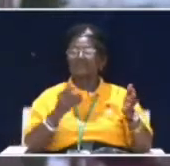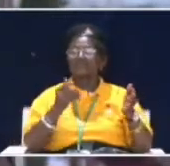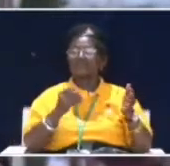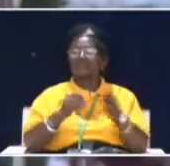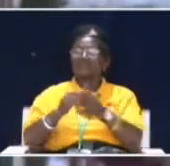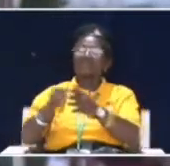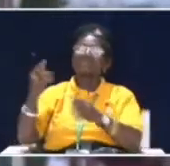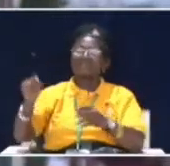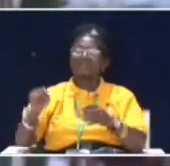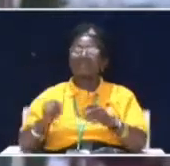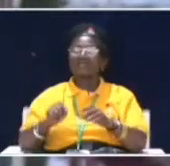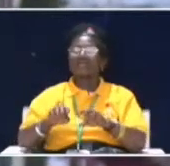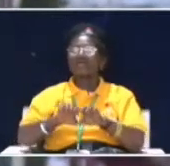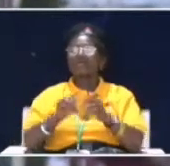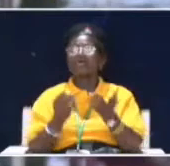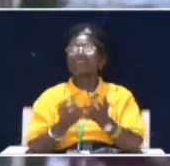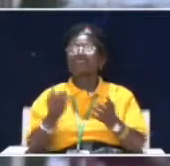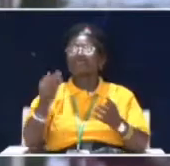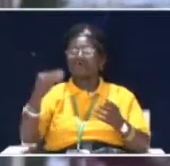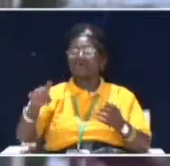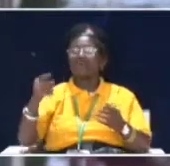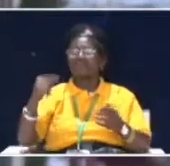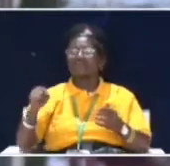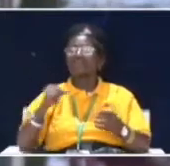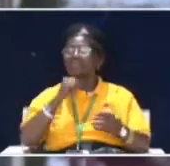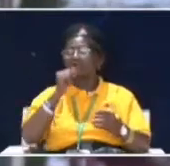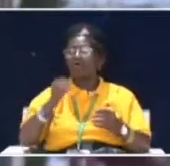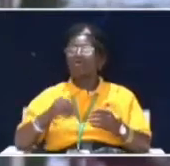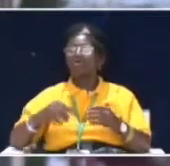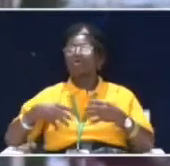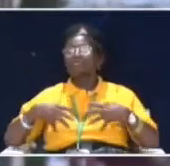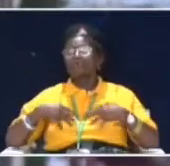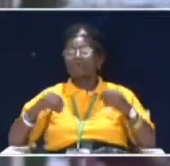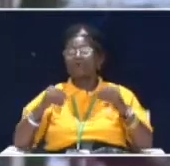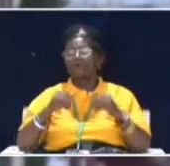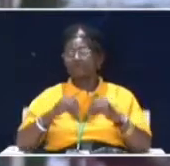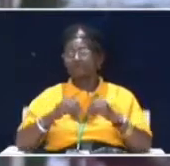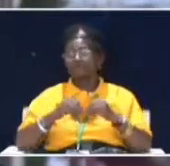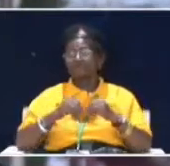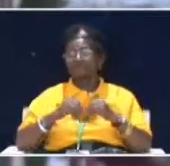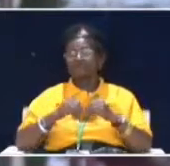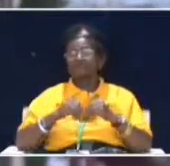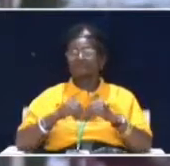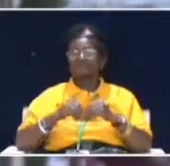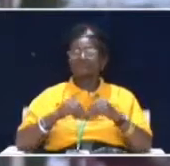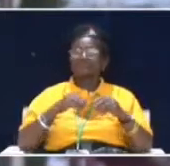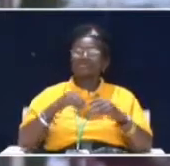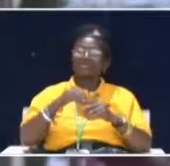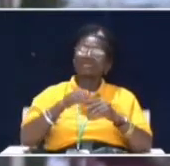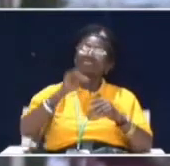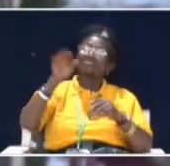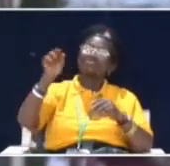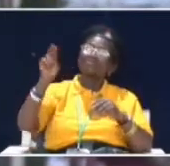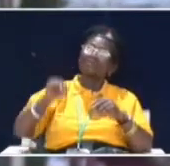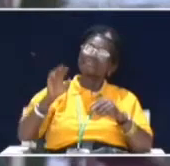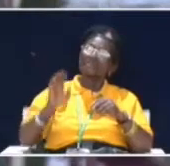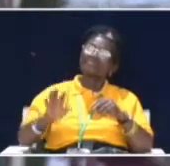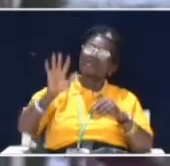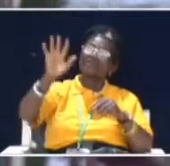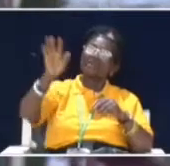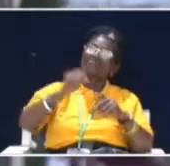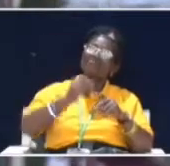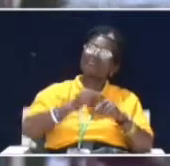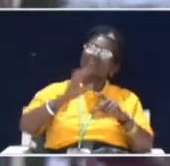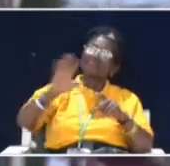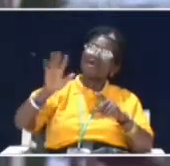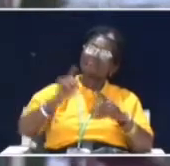the incurable. A kuro lagbo awon alaisan yoku ni. In John chapter 5 from verse 1 to 14,